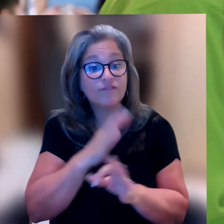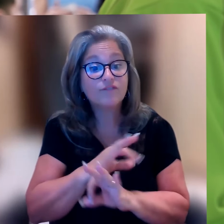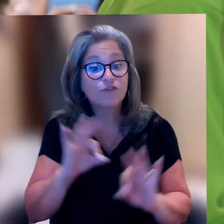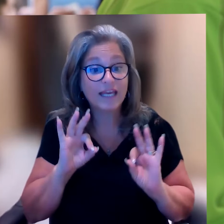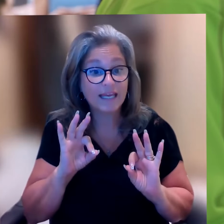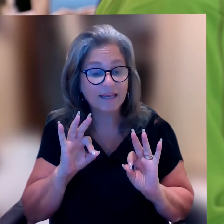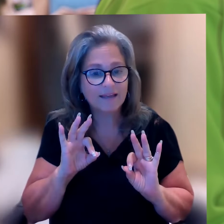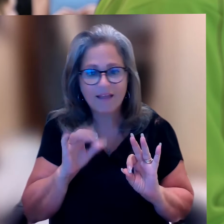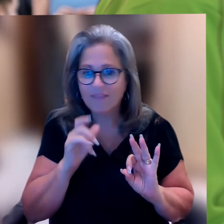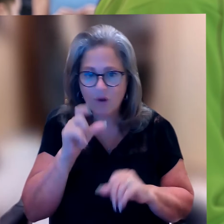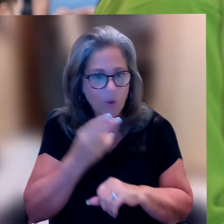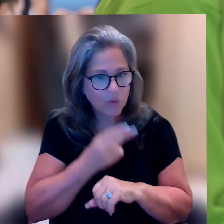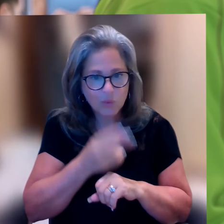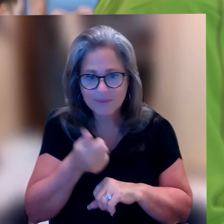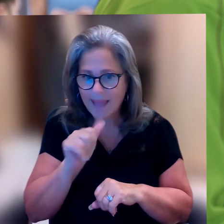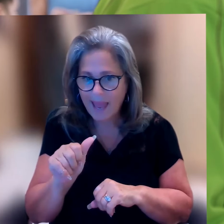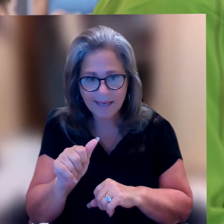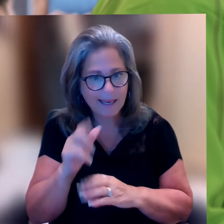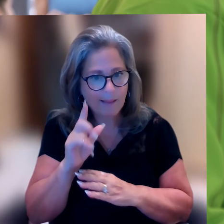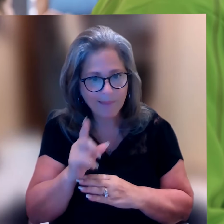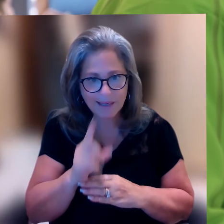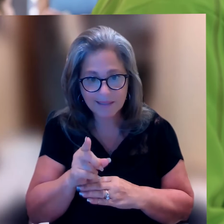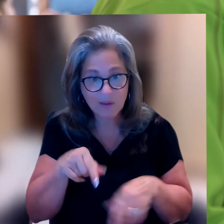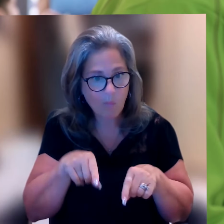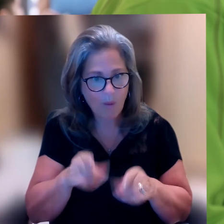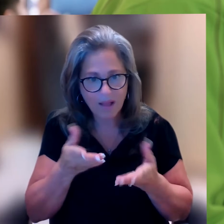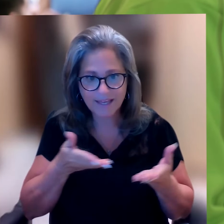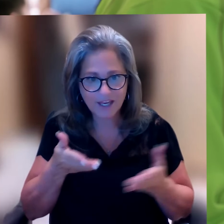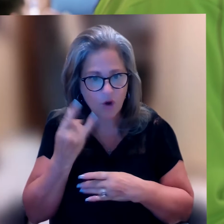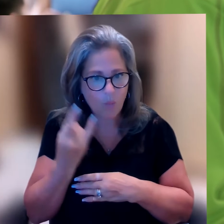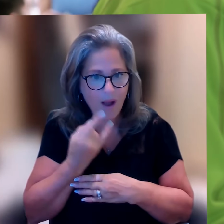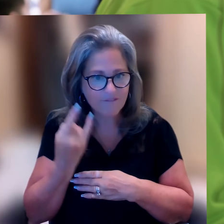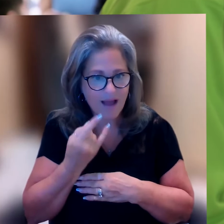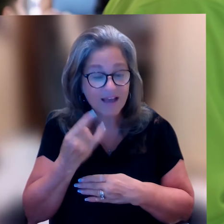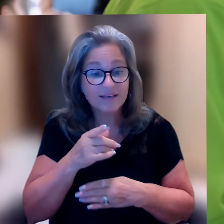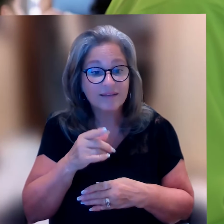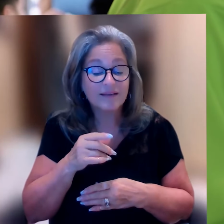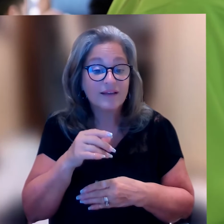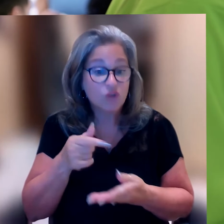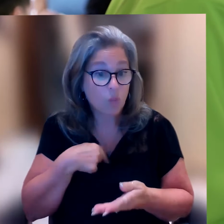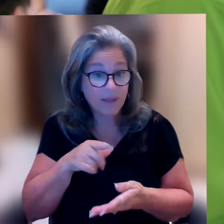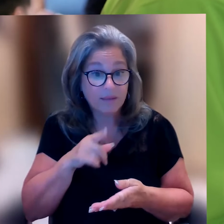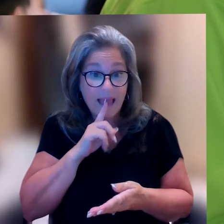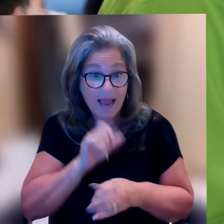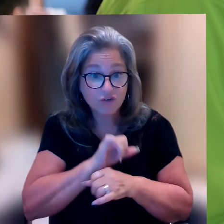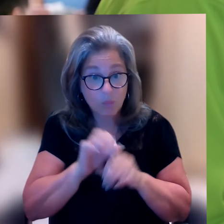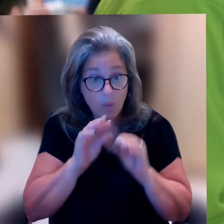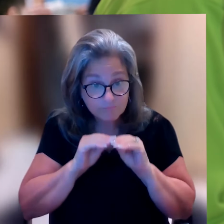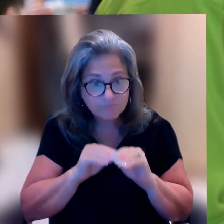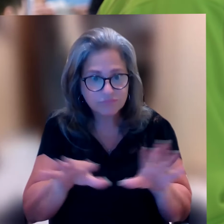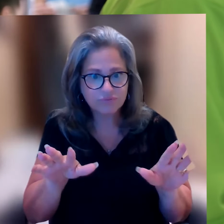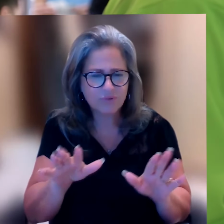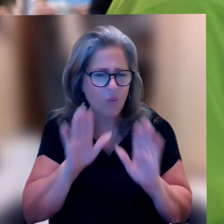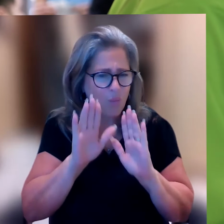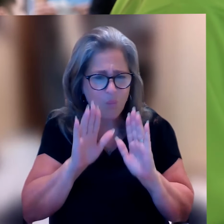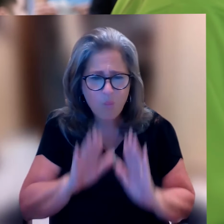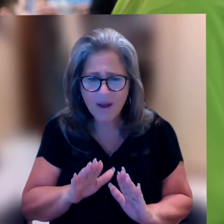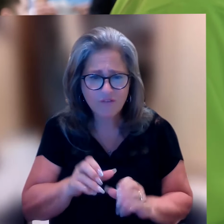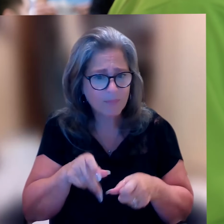free, so they don't use any AIRA minutes while they're on our Wi-Fi. So we absolutely want to spread the word about this great